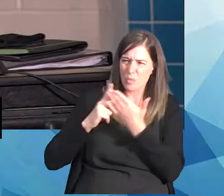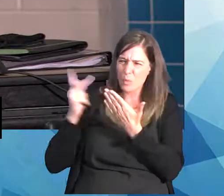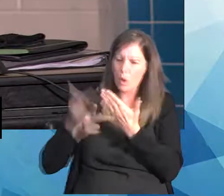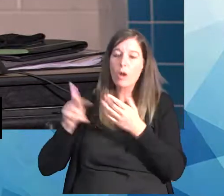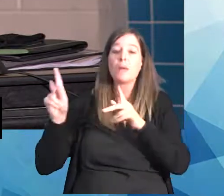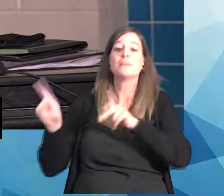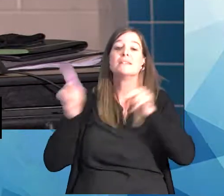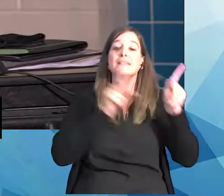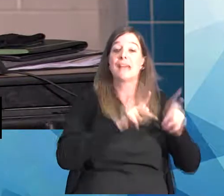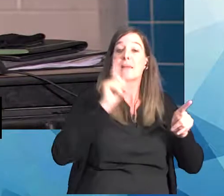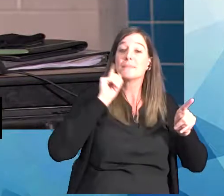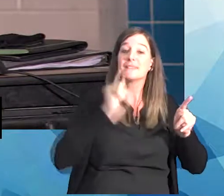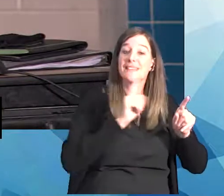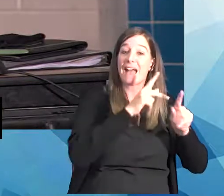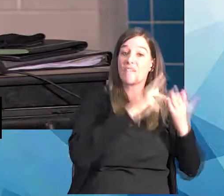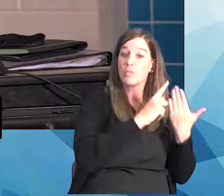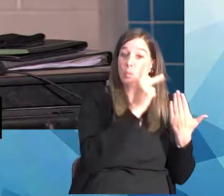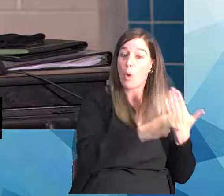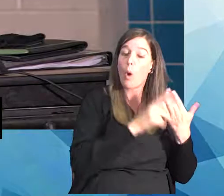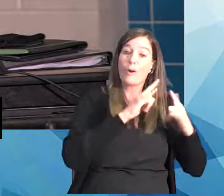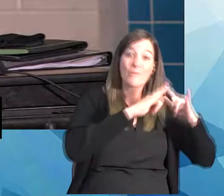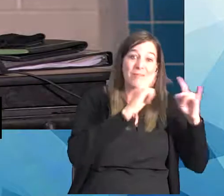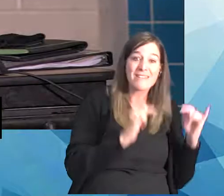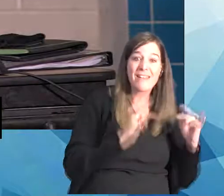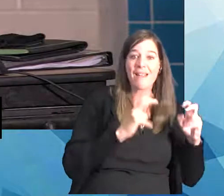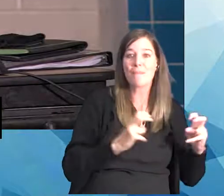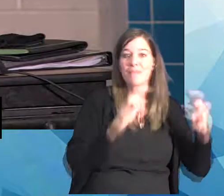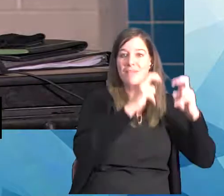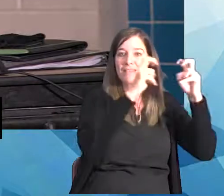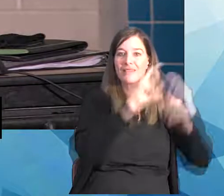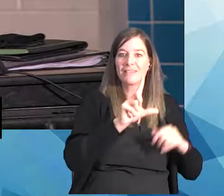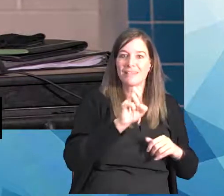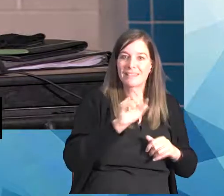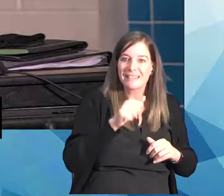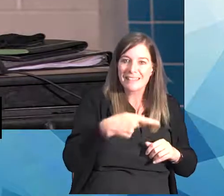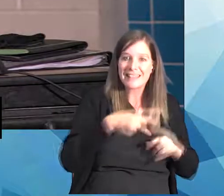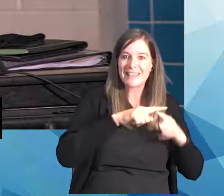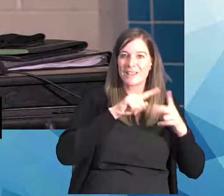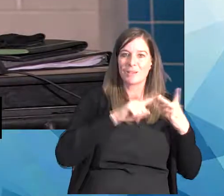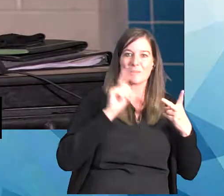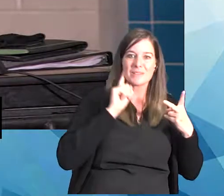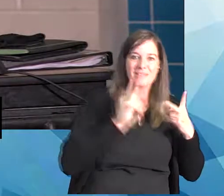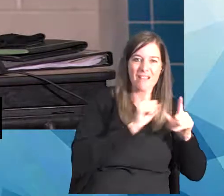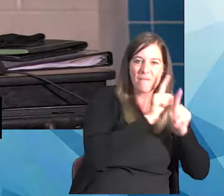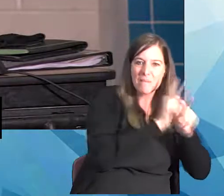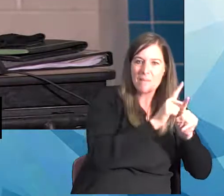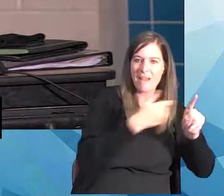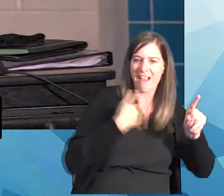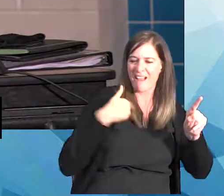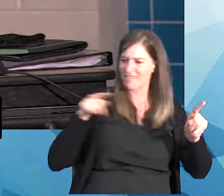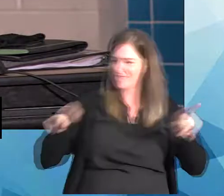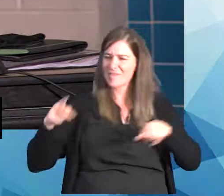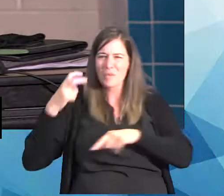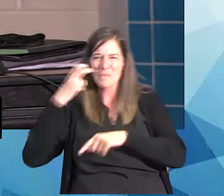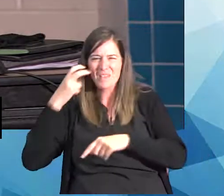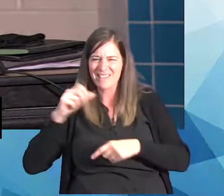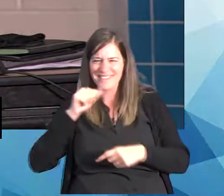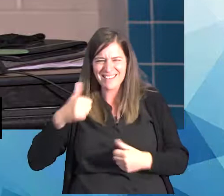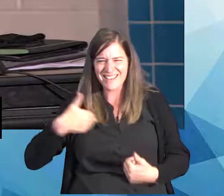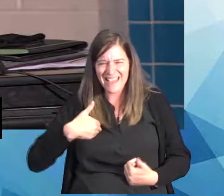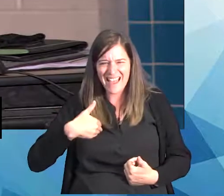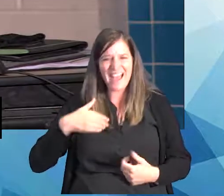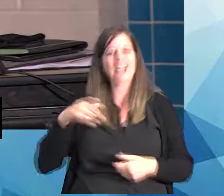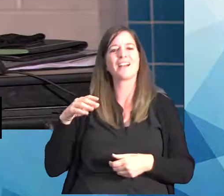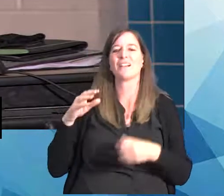Mentor program? What is her plan for our blind students' success? Other parents have complained on the lack of blind